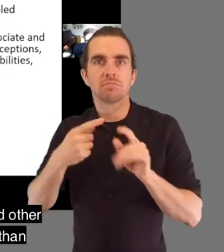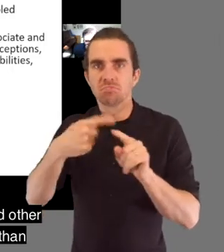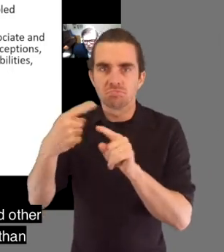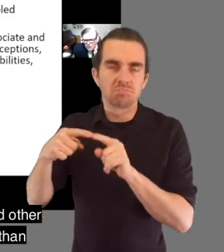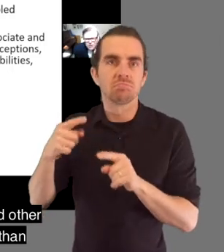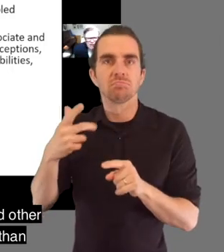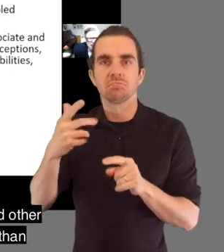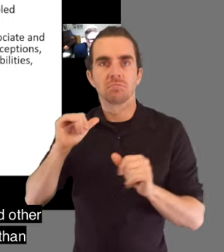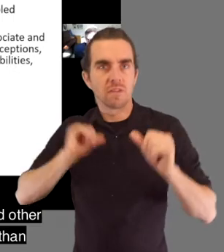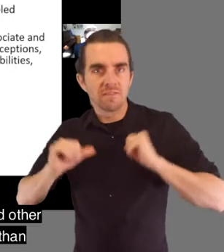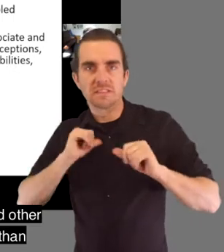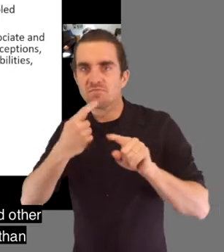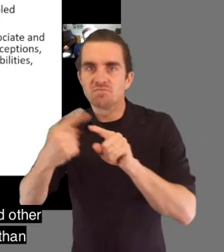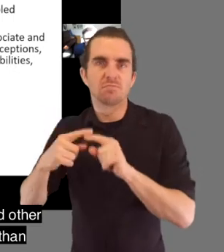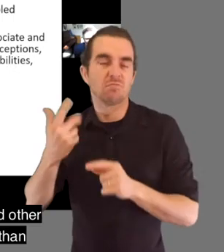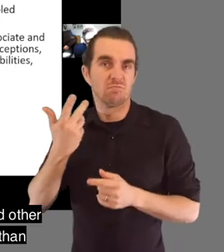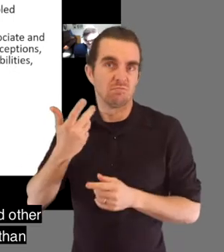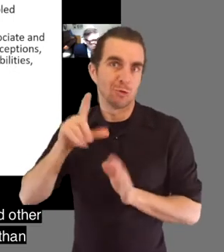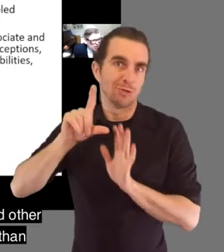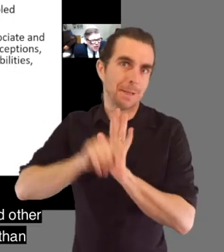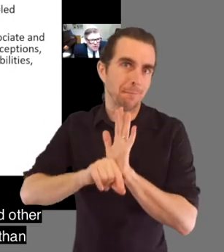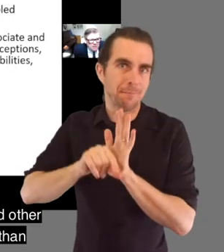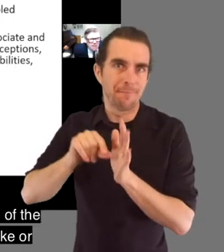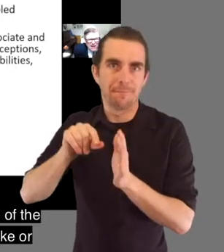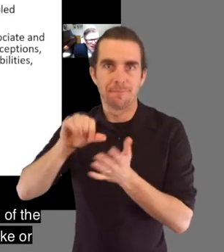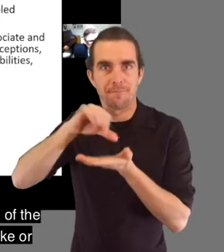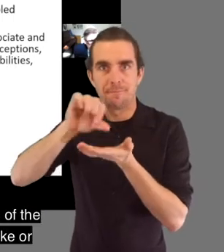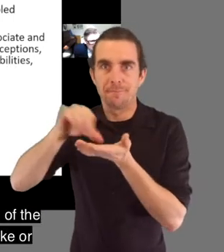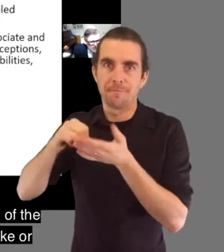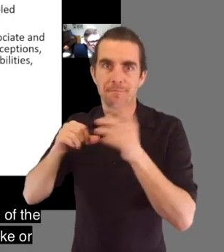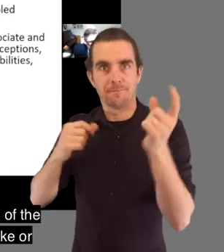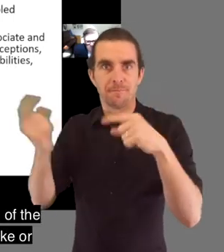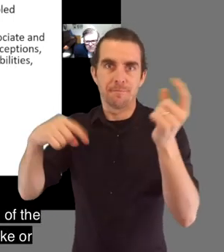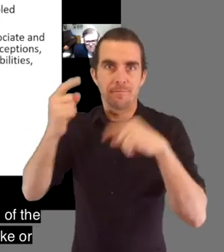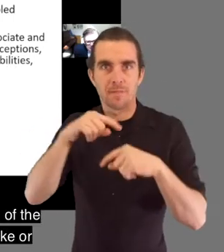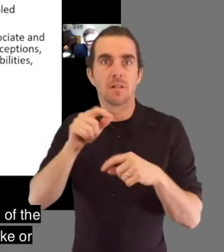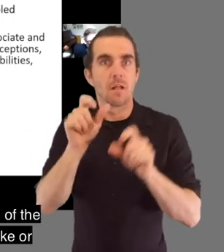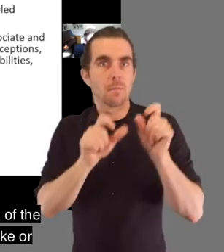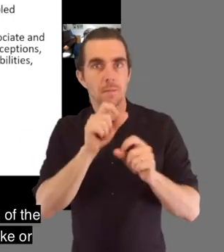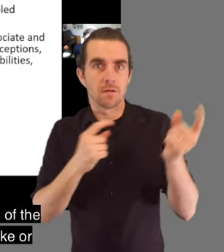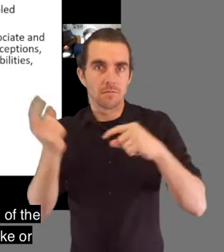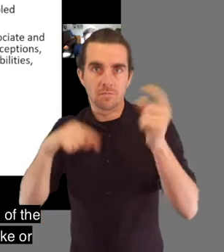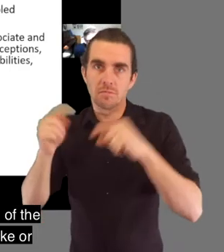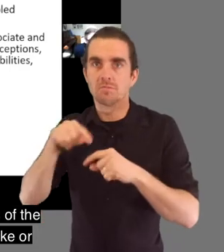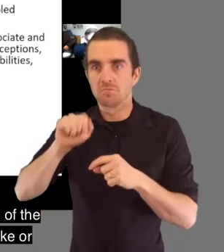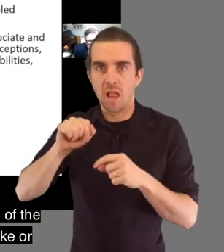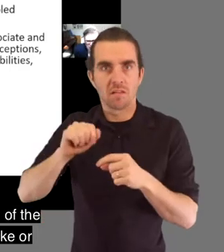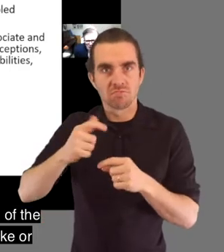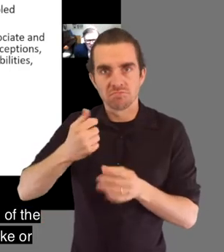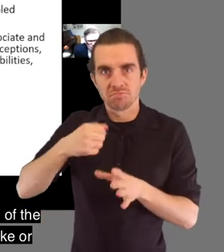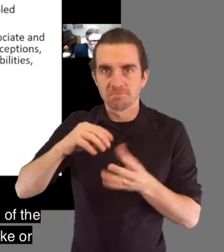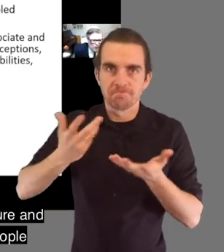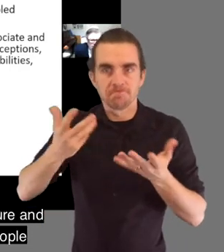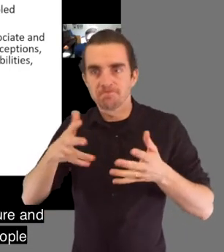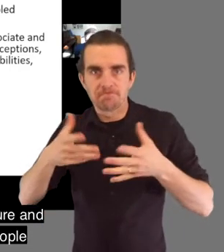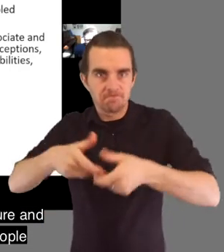game shows and other activities because it's cheaper than paying actors to just get members of the public to come on and bake a cake